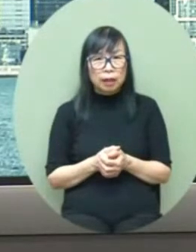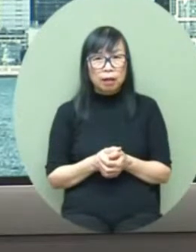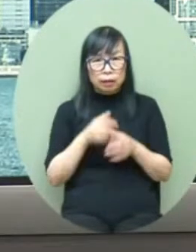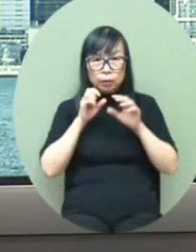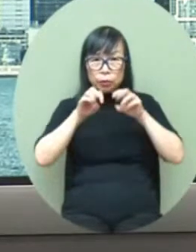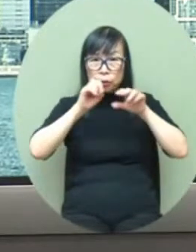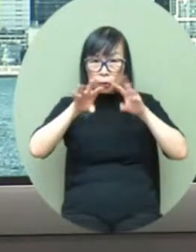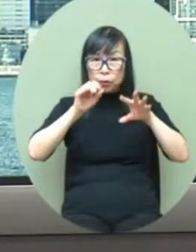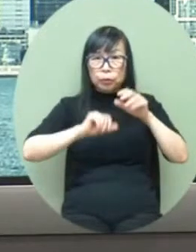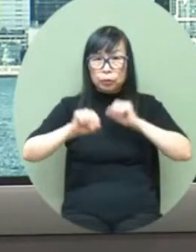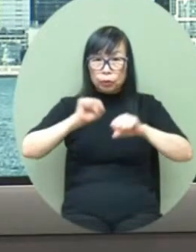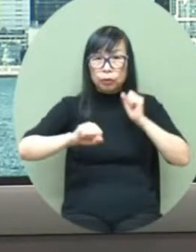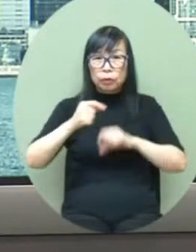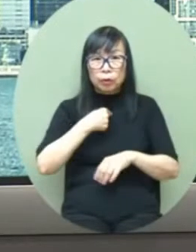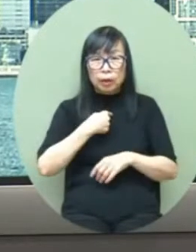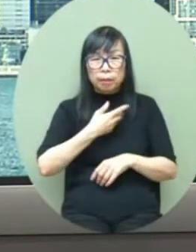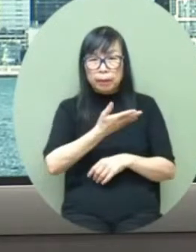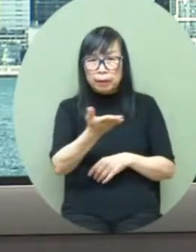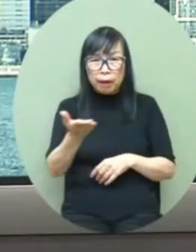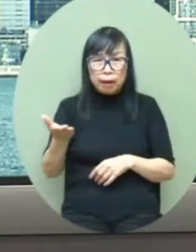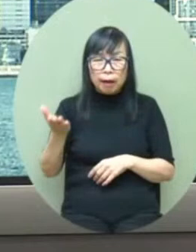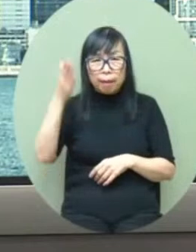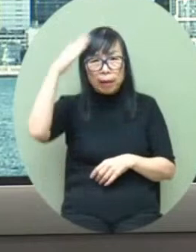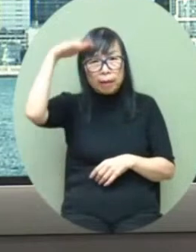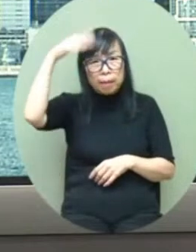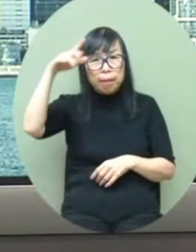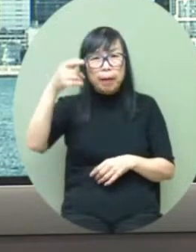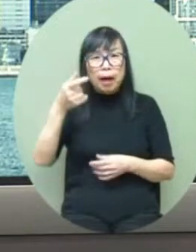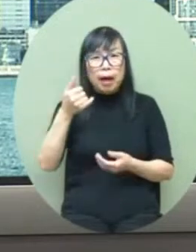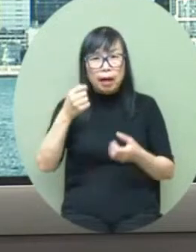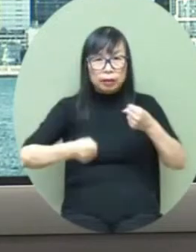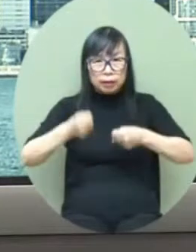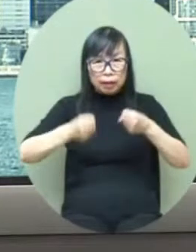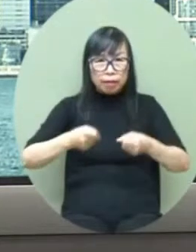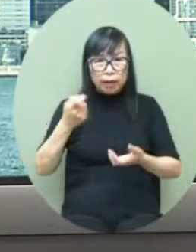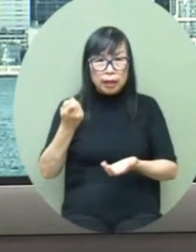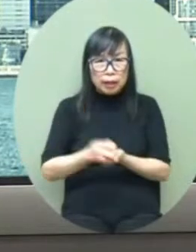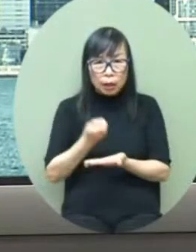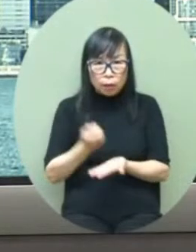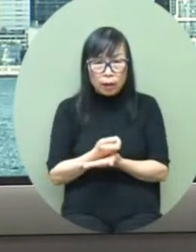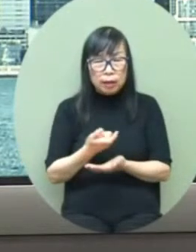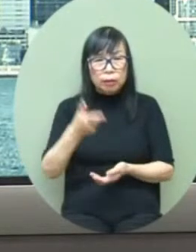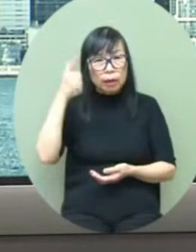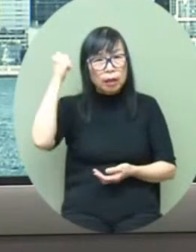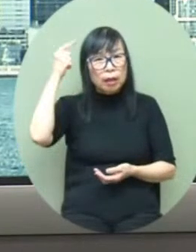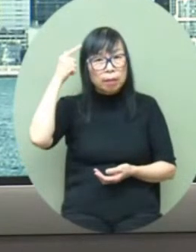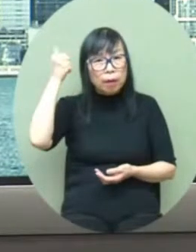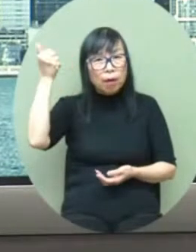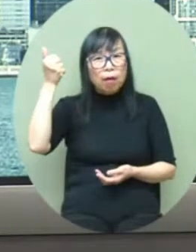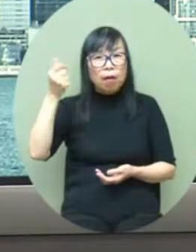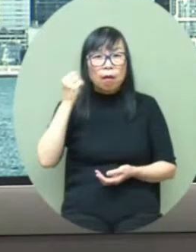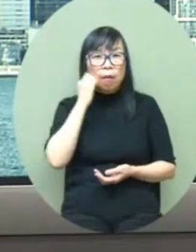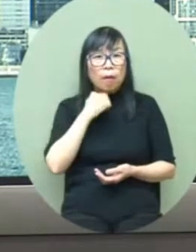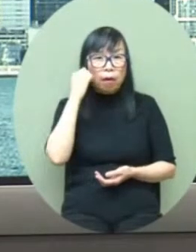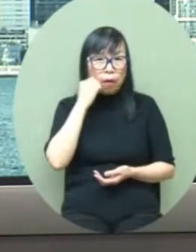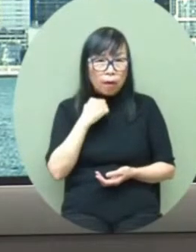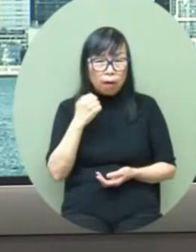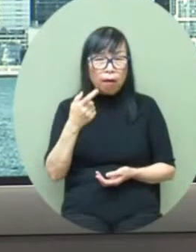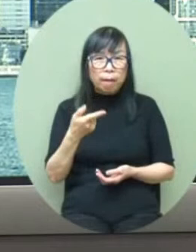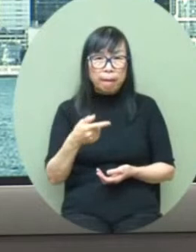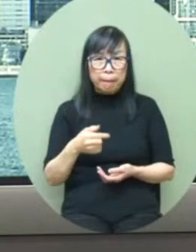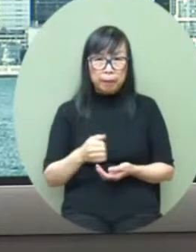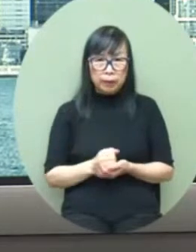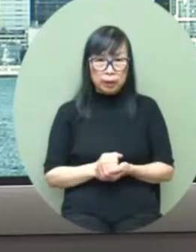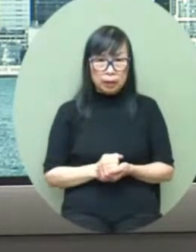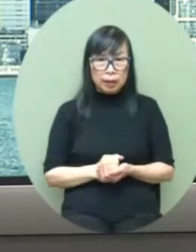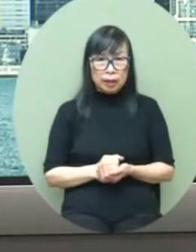be clampdown actions with deterrence. There will be publicity. People know there is this $2